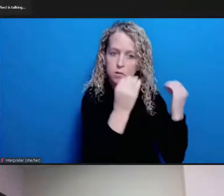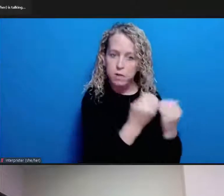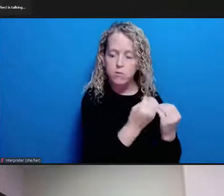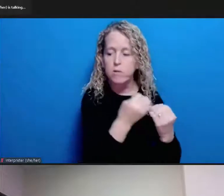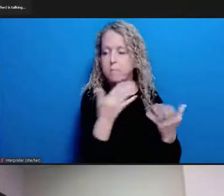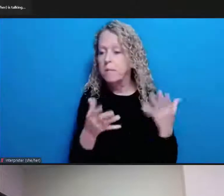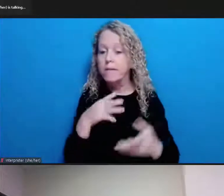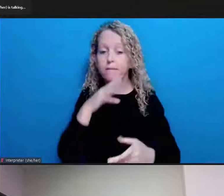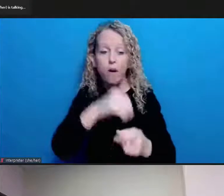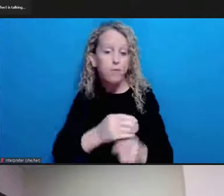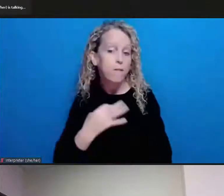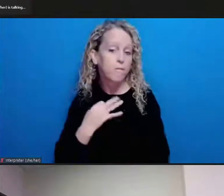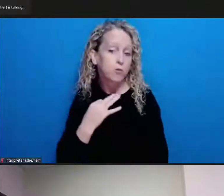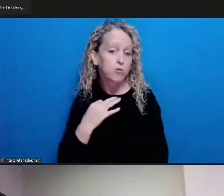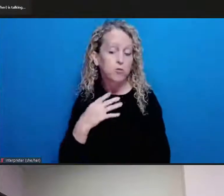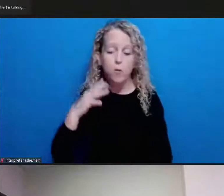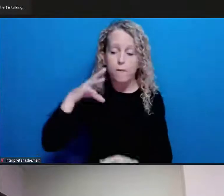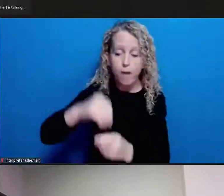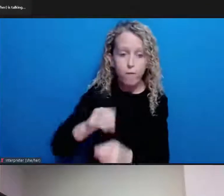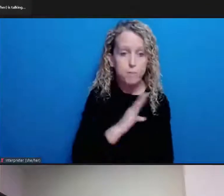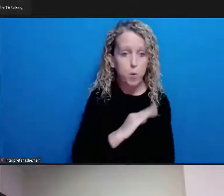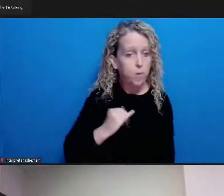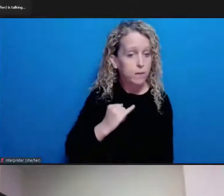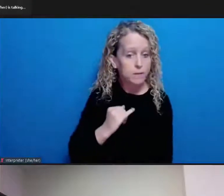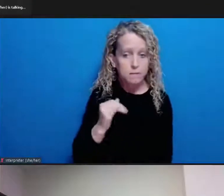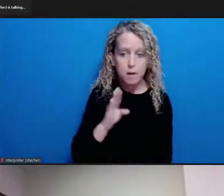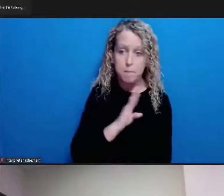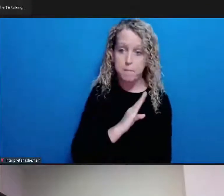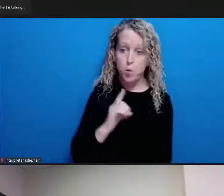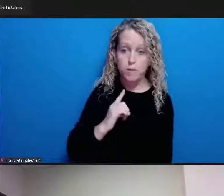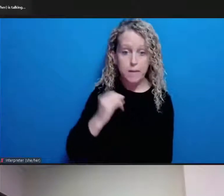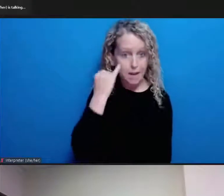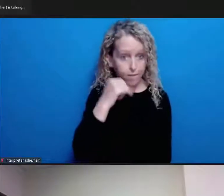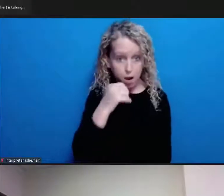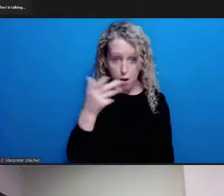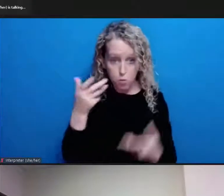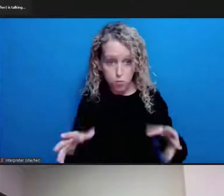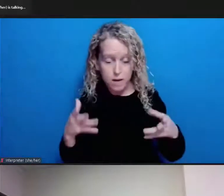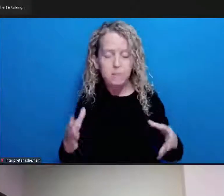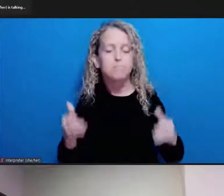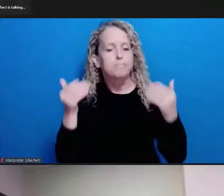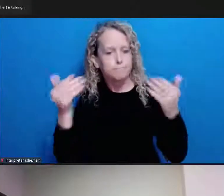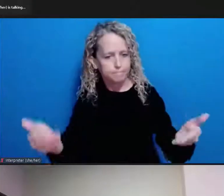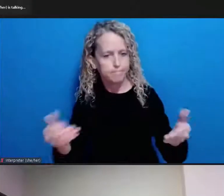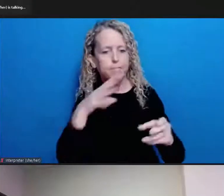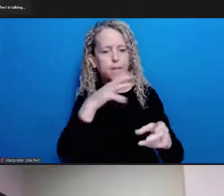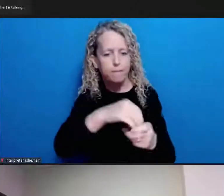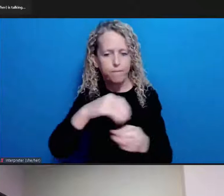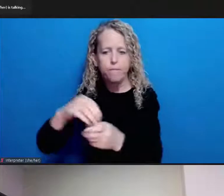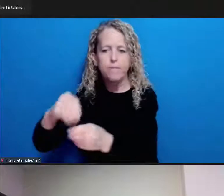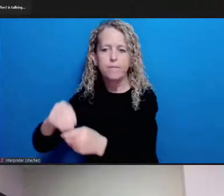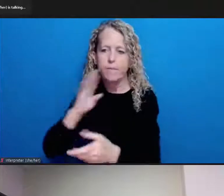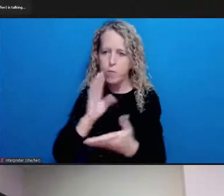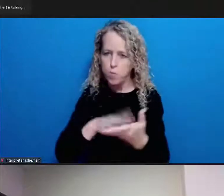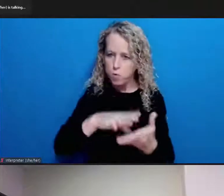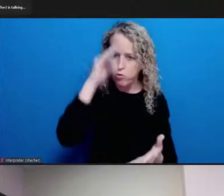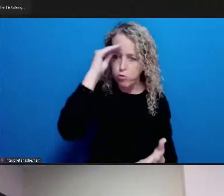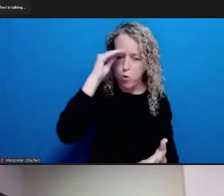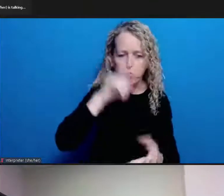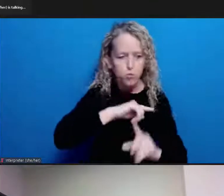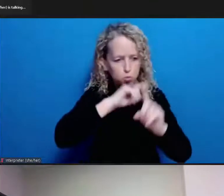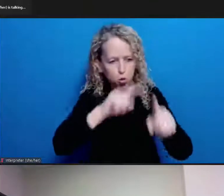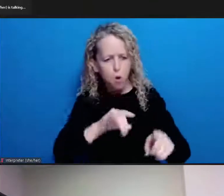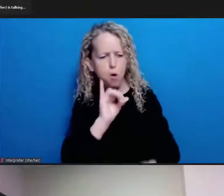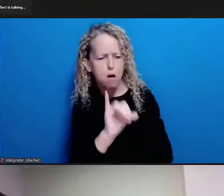volunteerism or being on a board, then I agree that that is another way to get that learning, that you learn through osmosis.